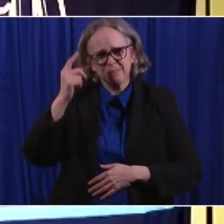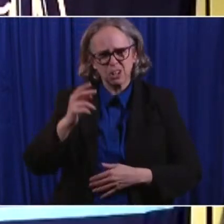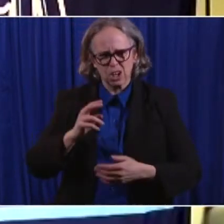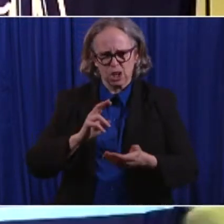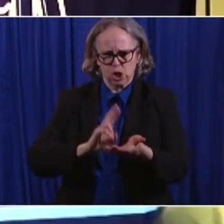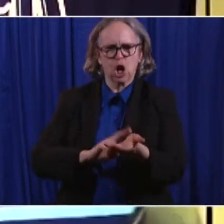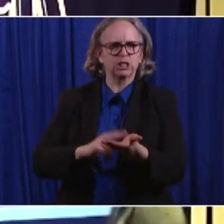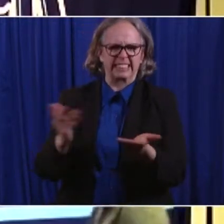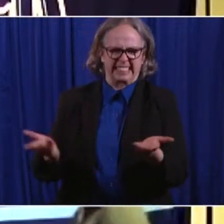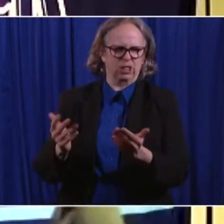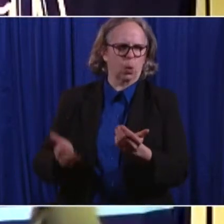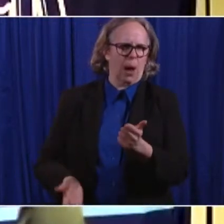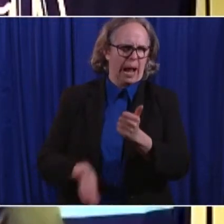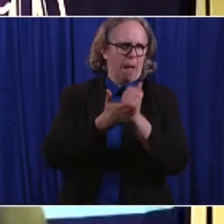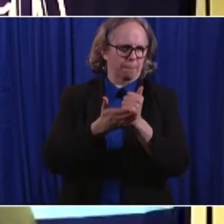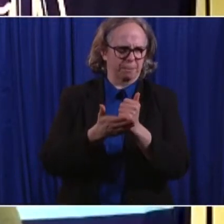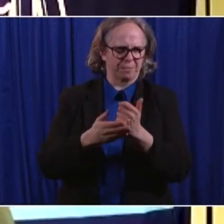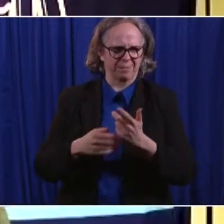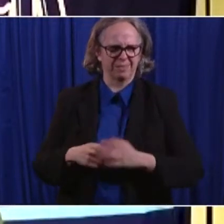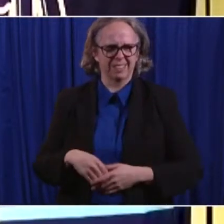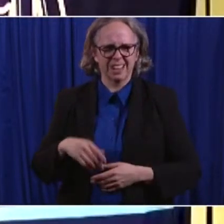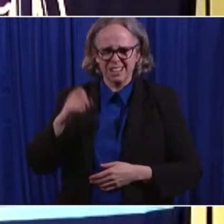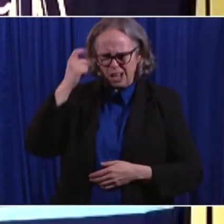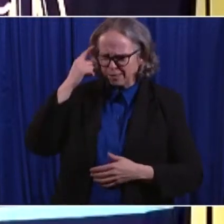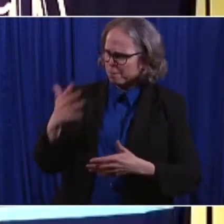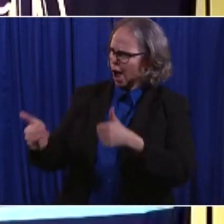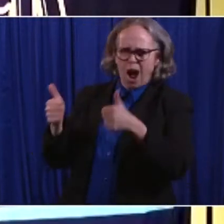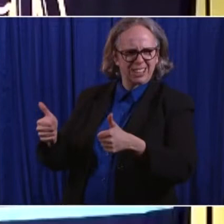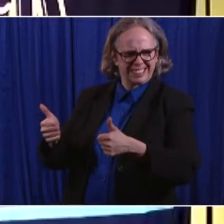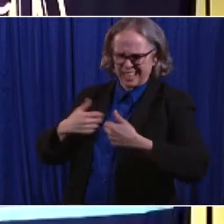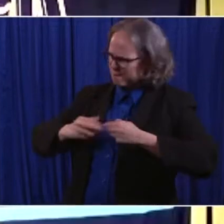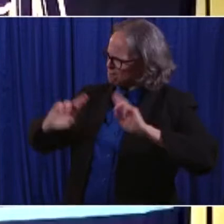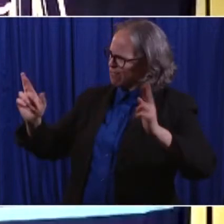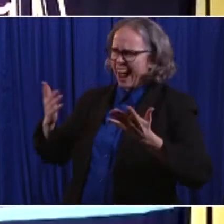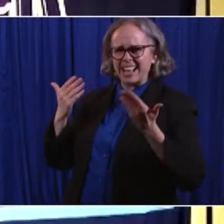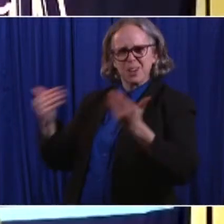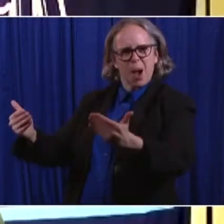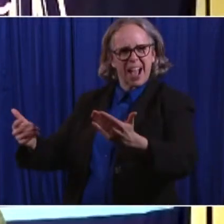the vaccinations today. So Tammy, Awesome. Thank you very much.